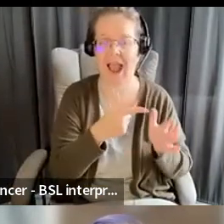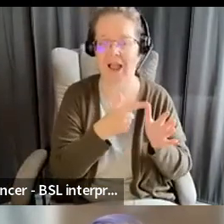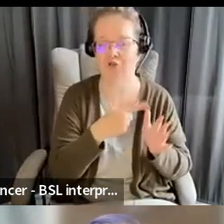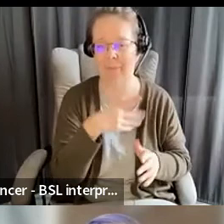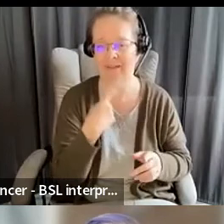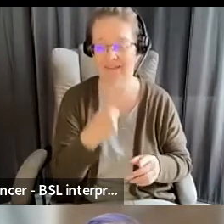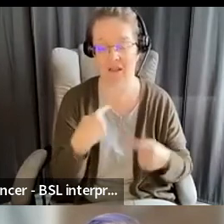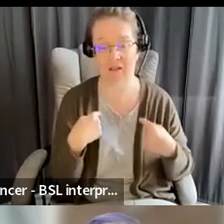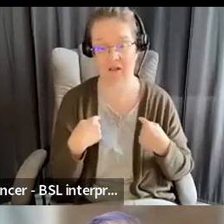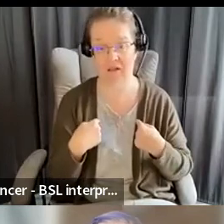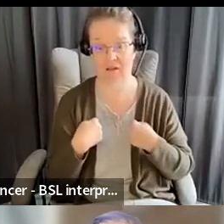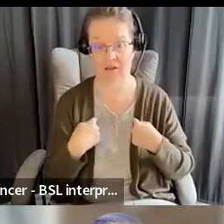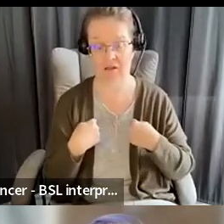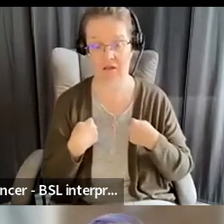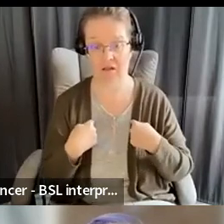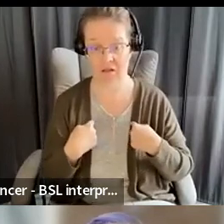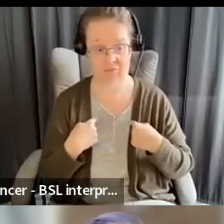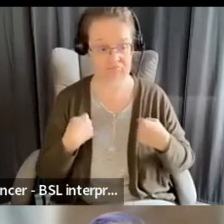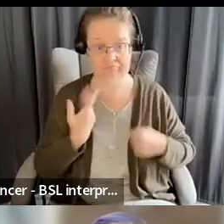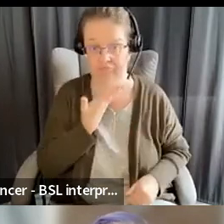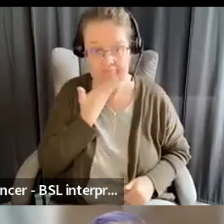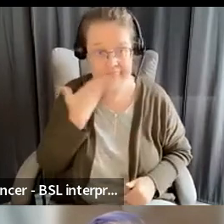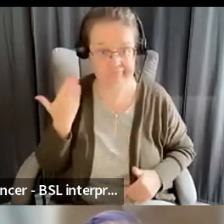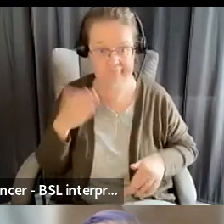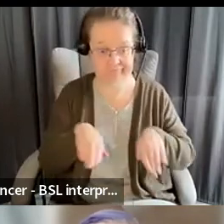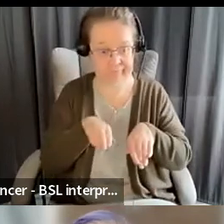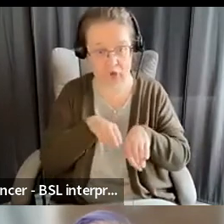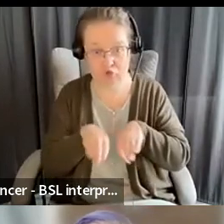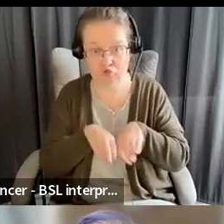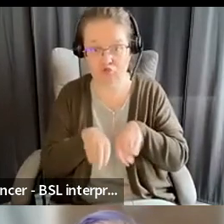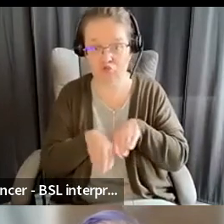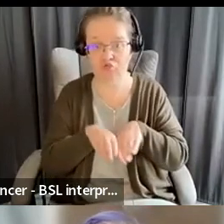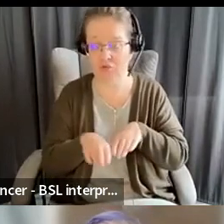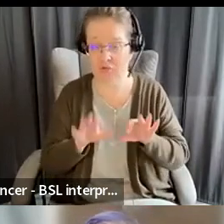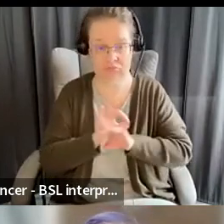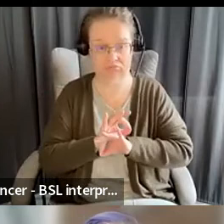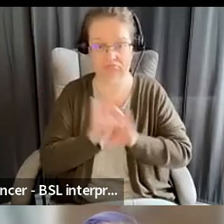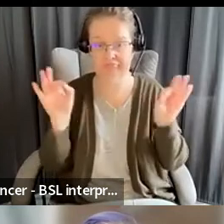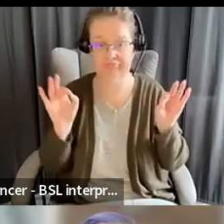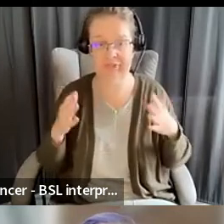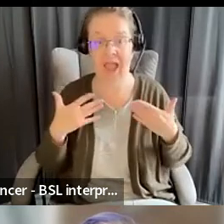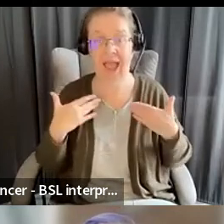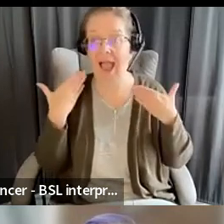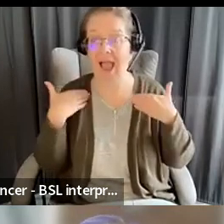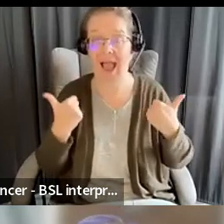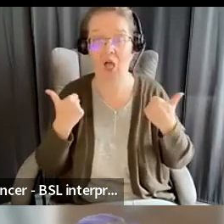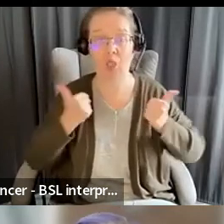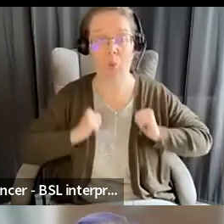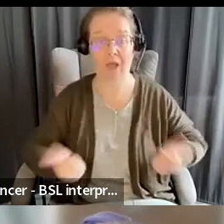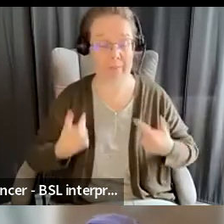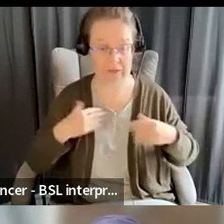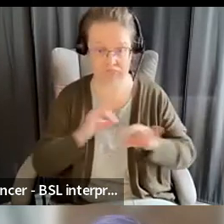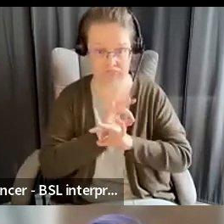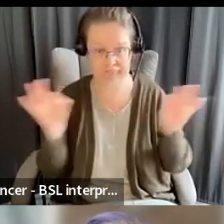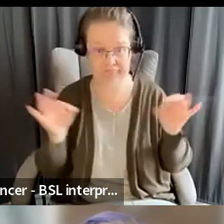have no like training like properly from like a degree or anything in health and wellbeing. Mine is based on